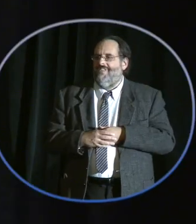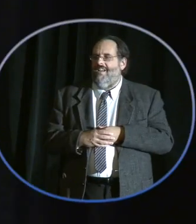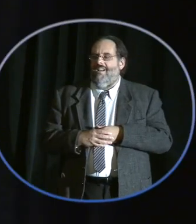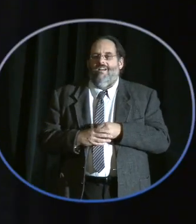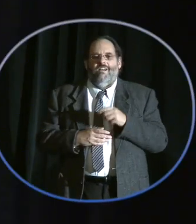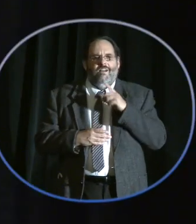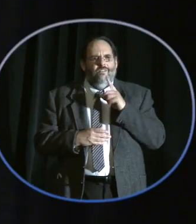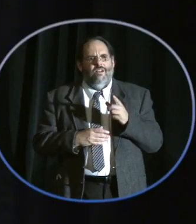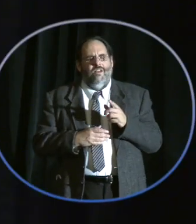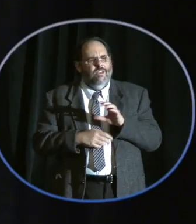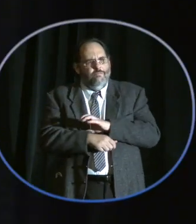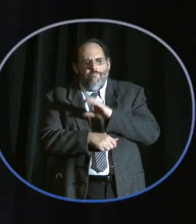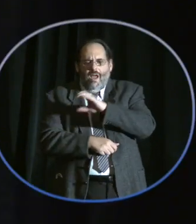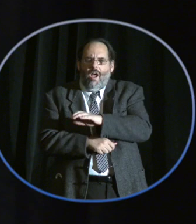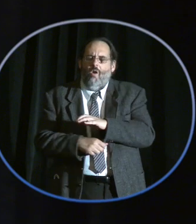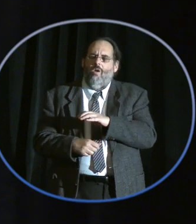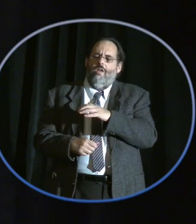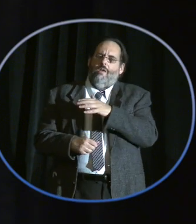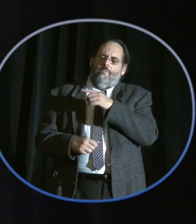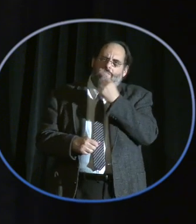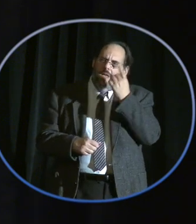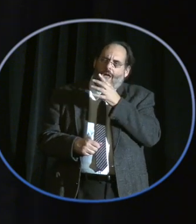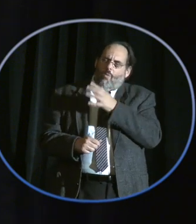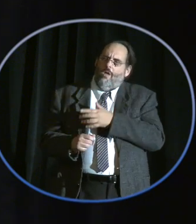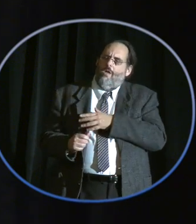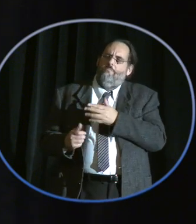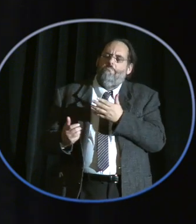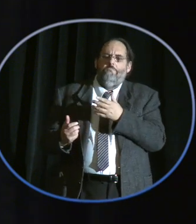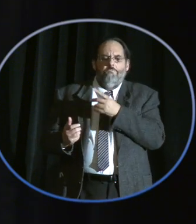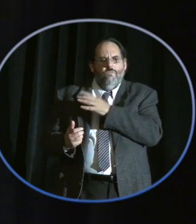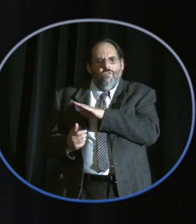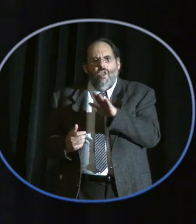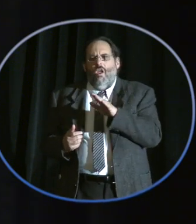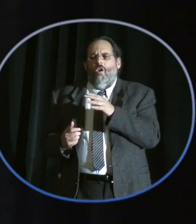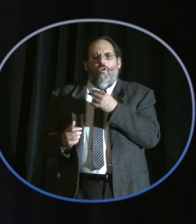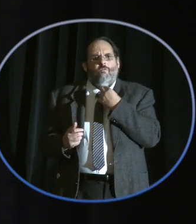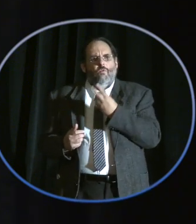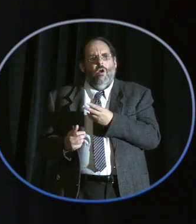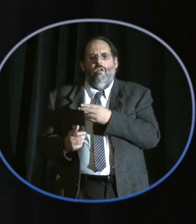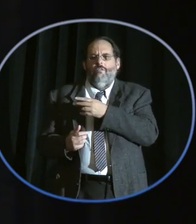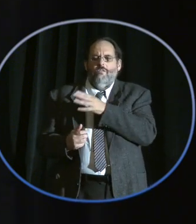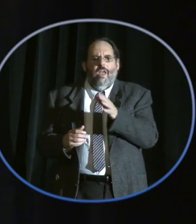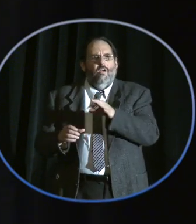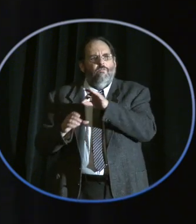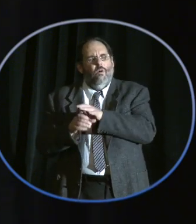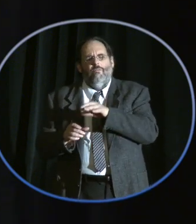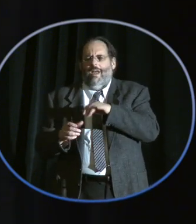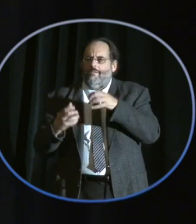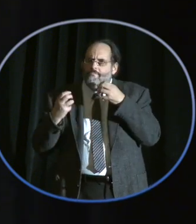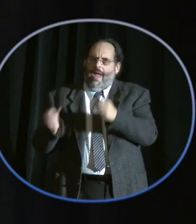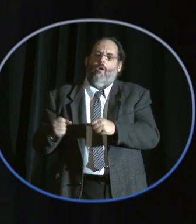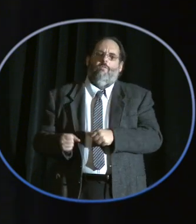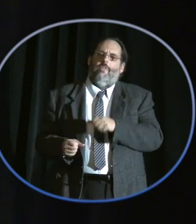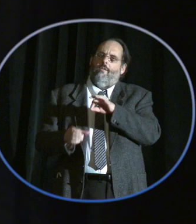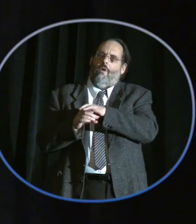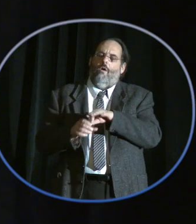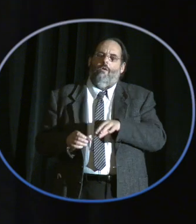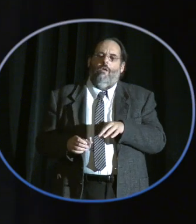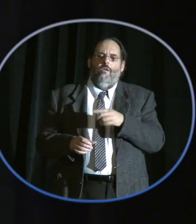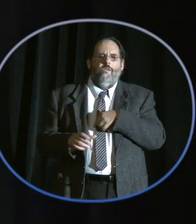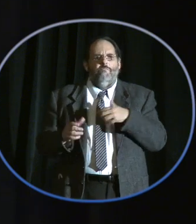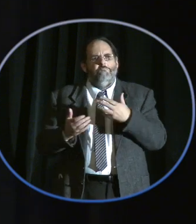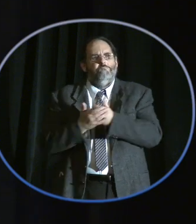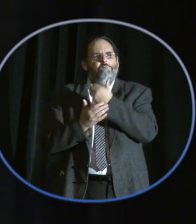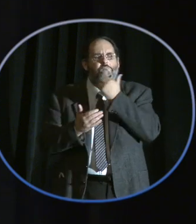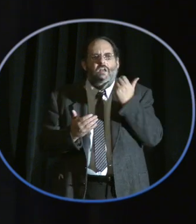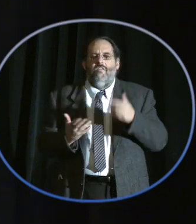Educating, empowering Black women to understand how powerful that Black woman vote is, and we know it's the most powerful vote